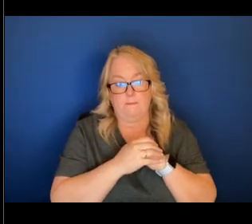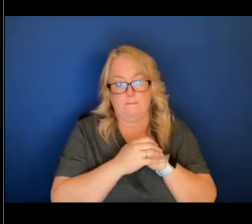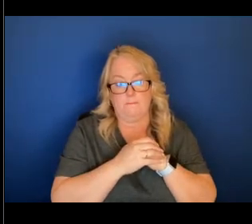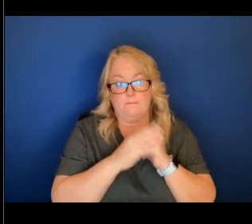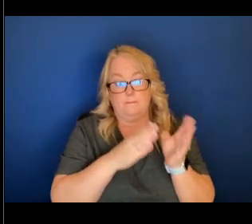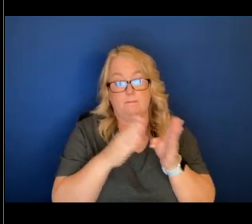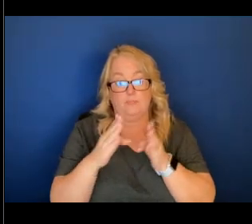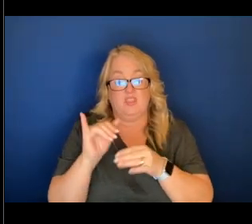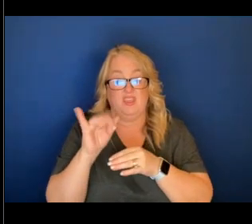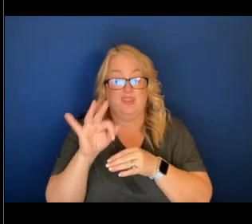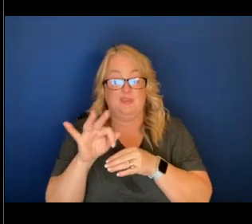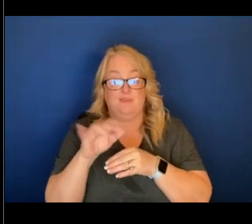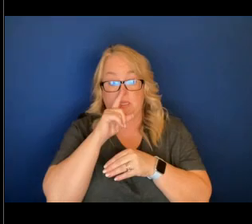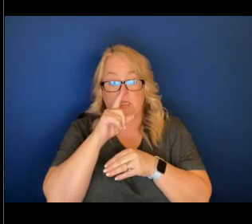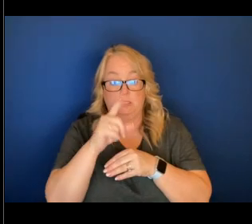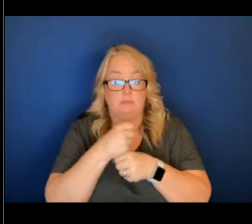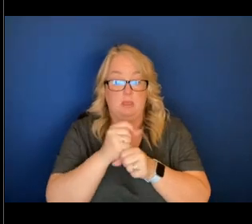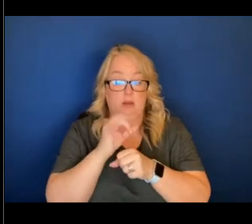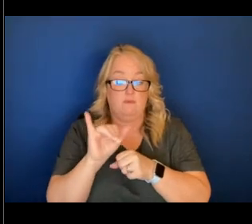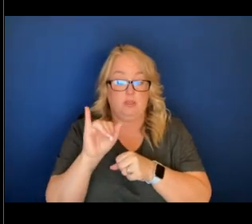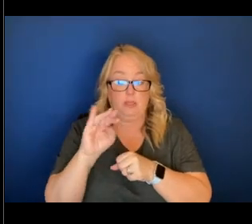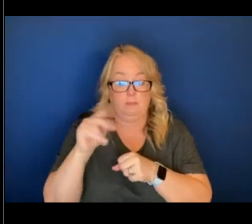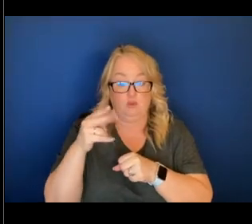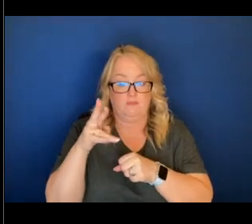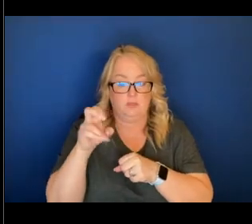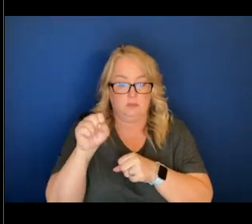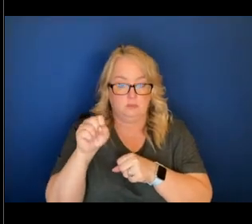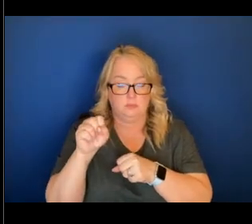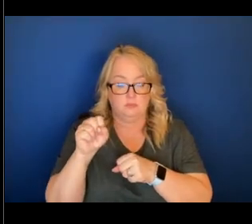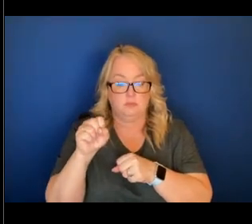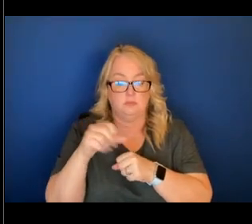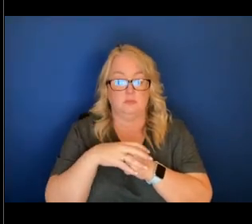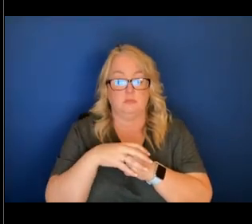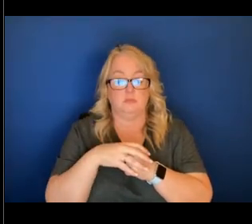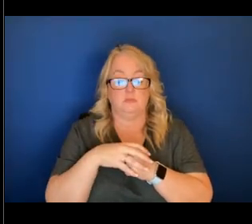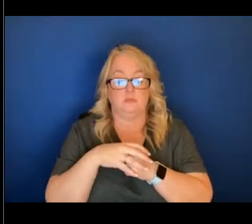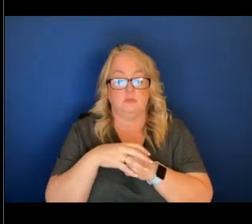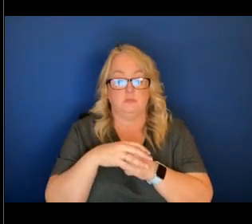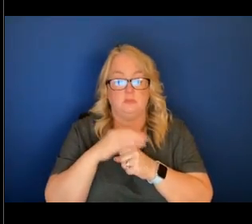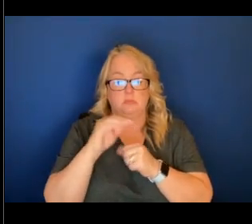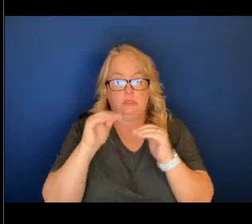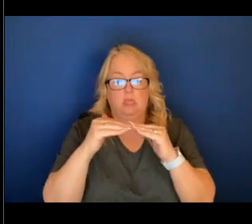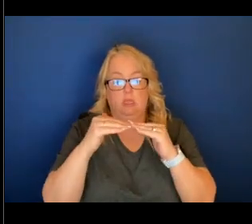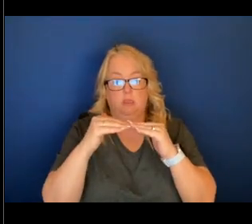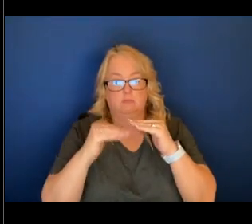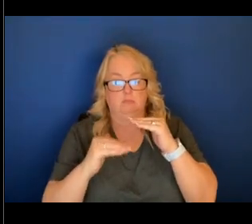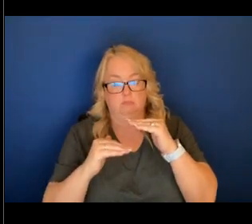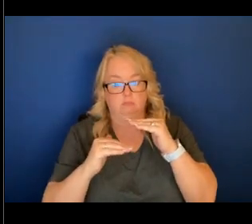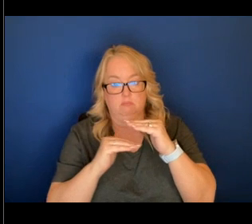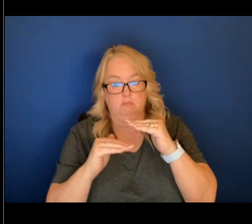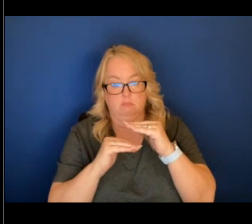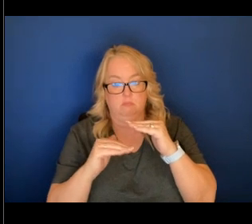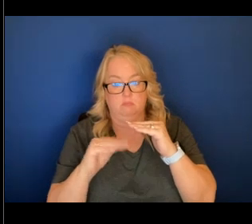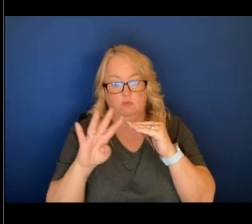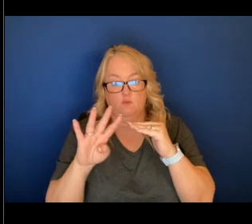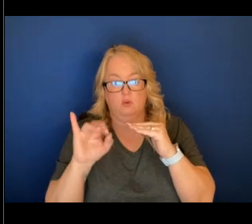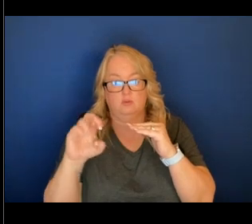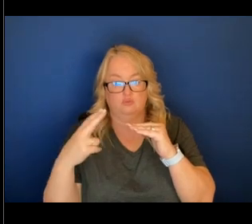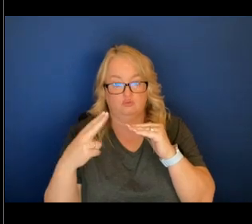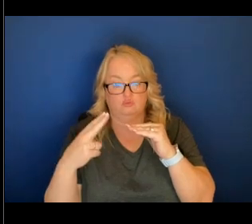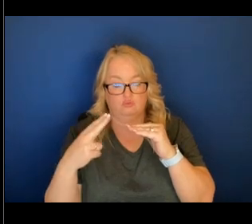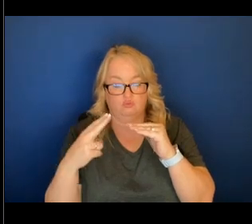If the landing is made of impervious material, it may drop a maximum of 4